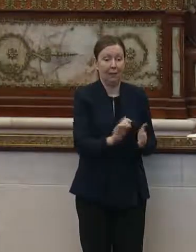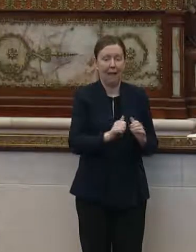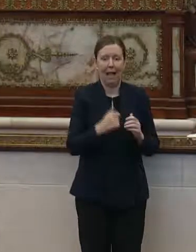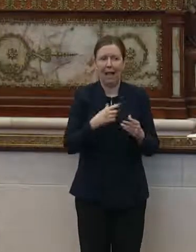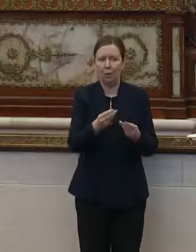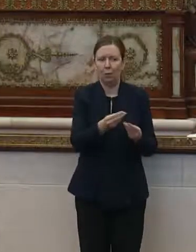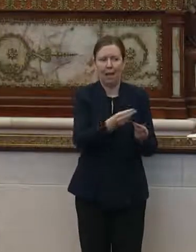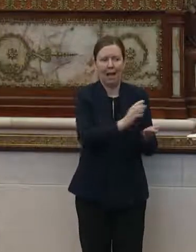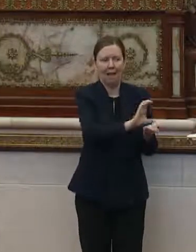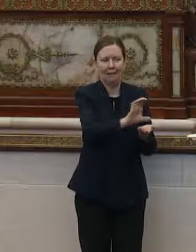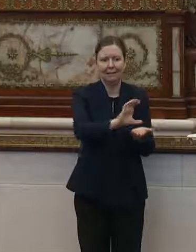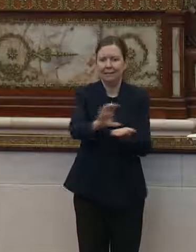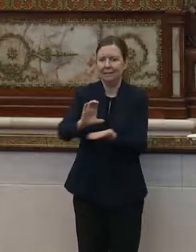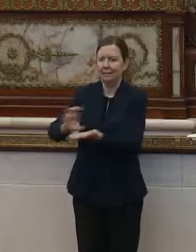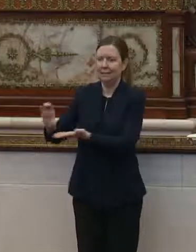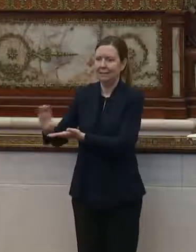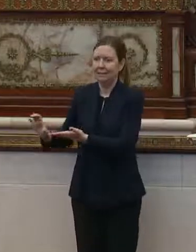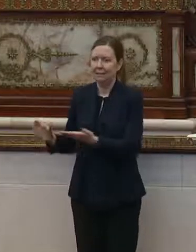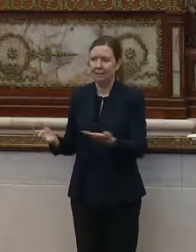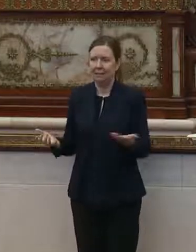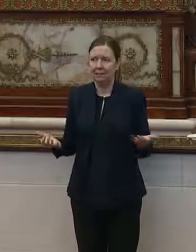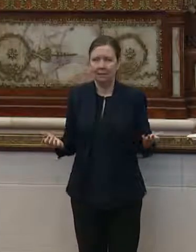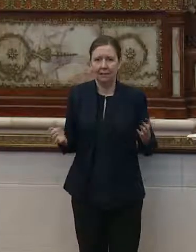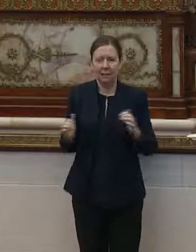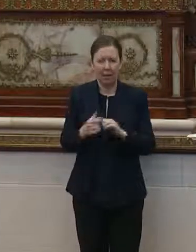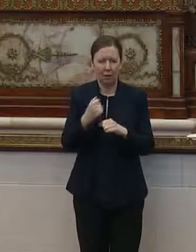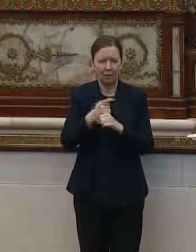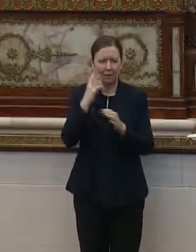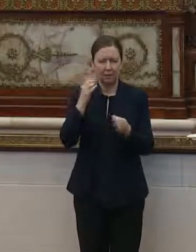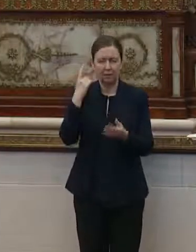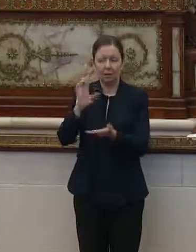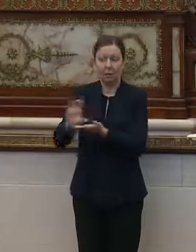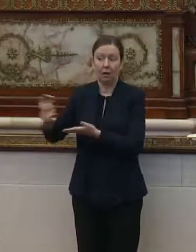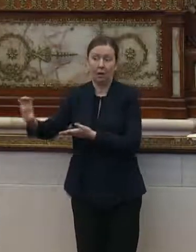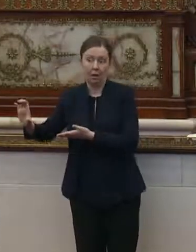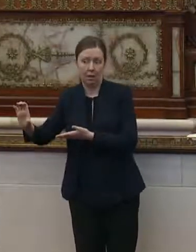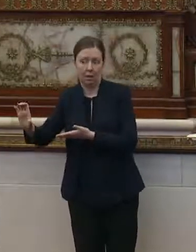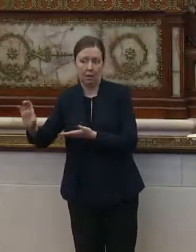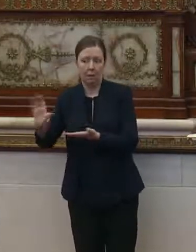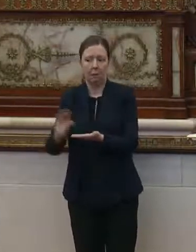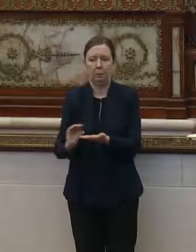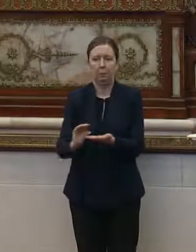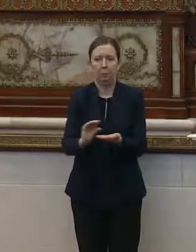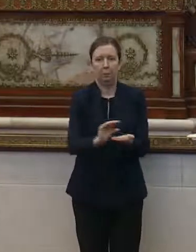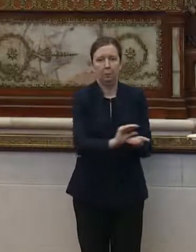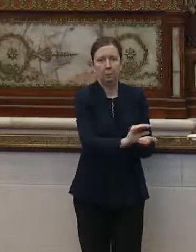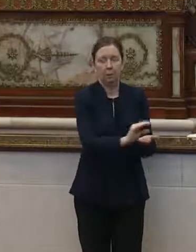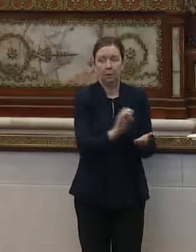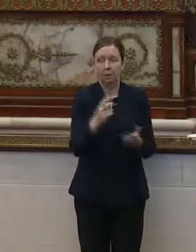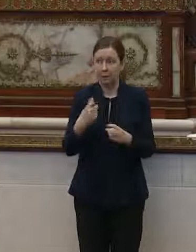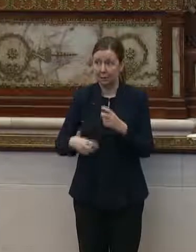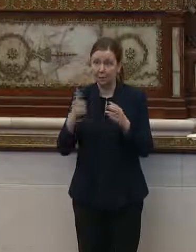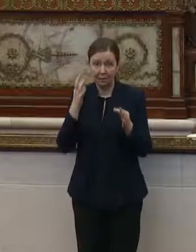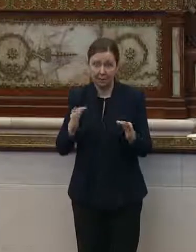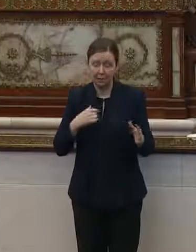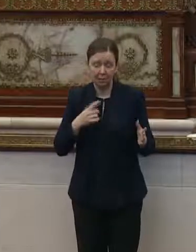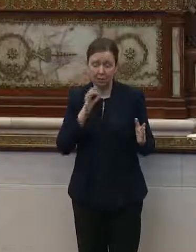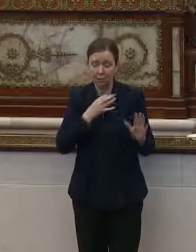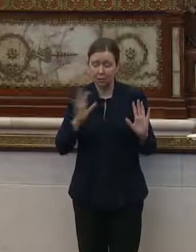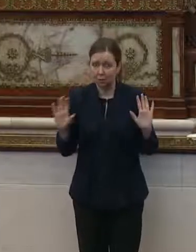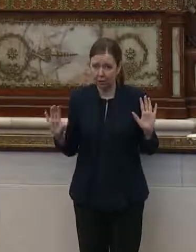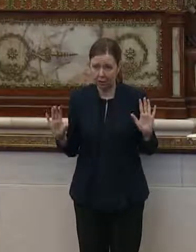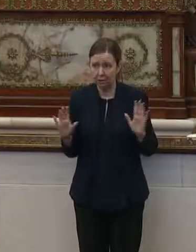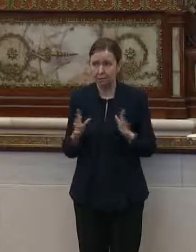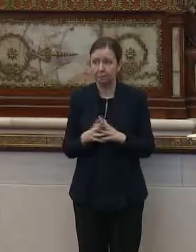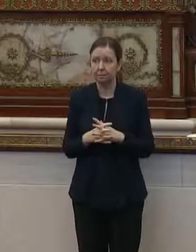you make a choice of that big of a chunk for them versus all of these others? I mean, that's a tough decision. I just want to know what the thought